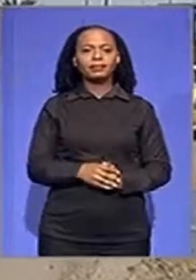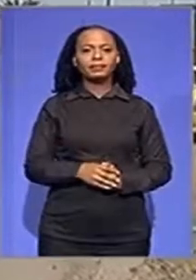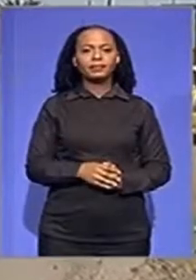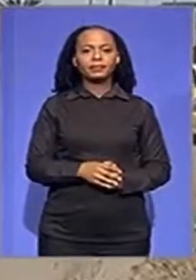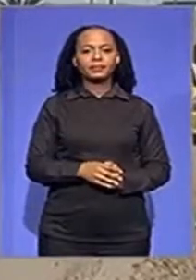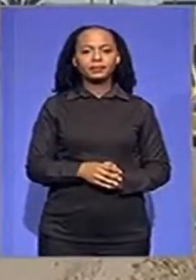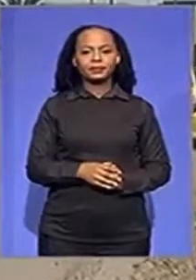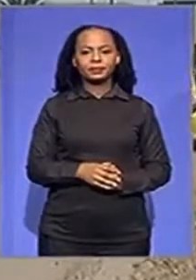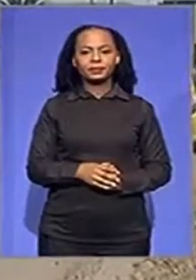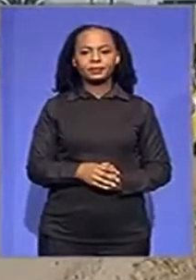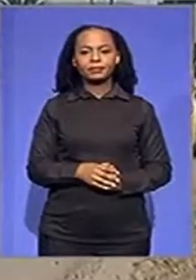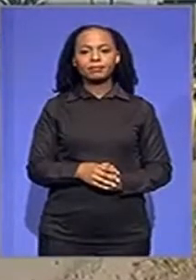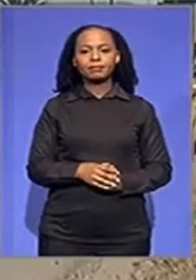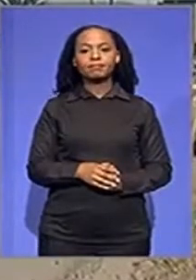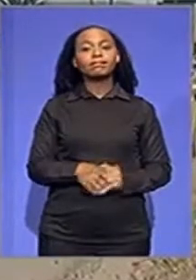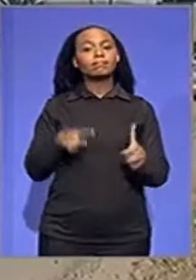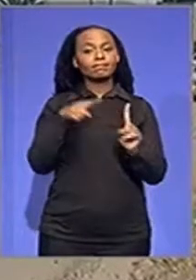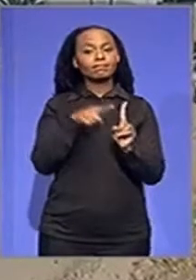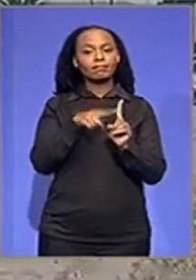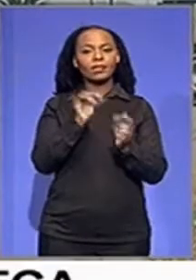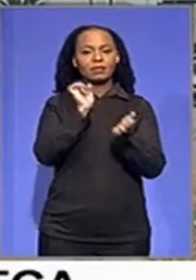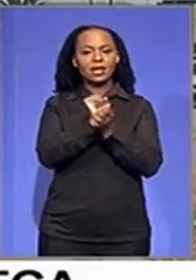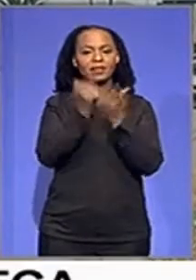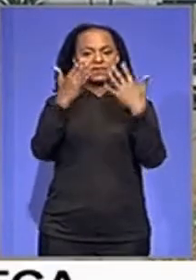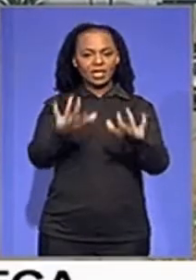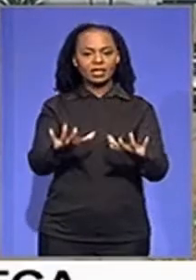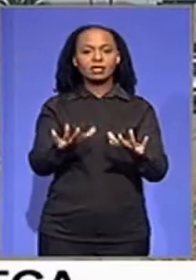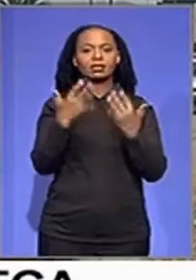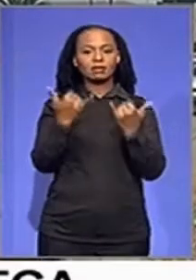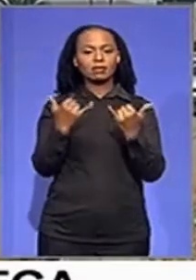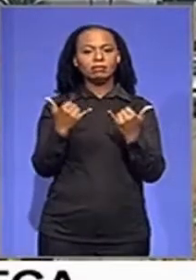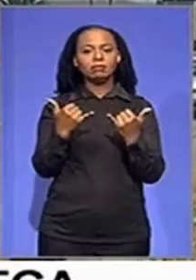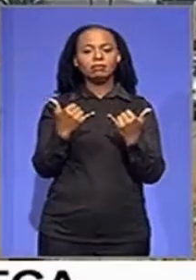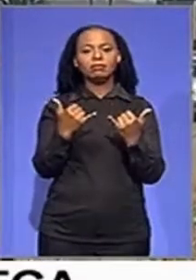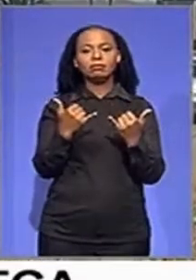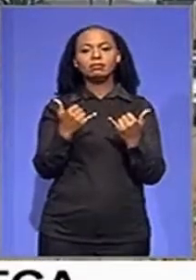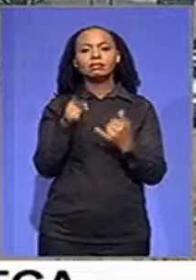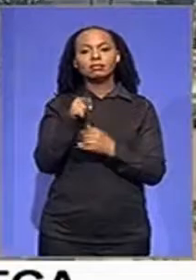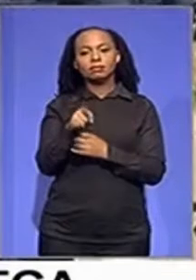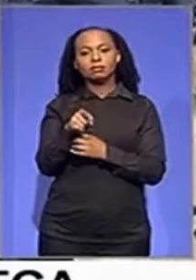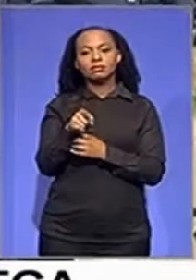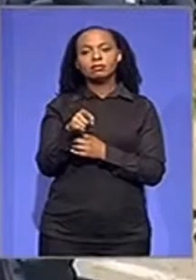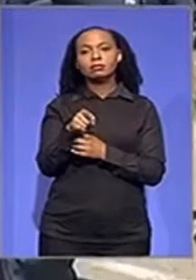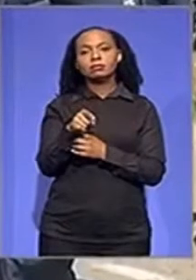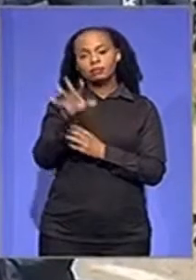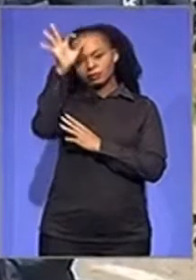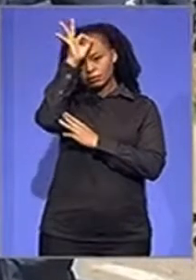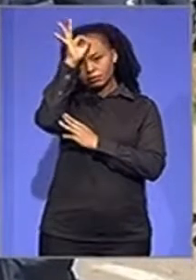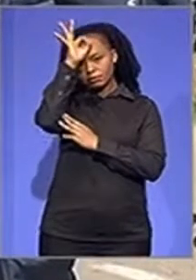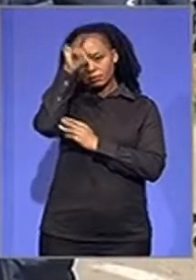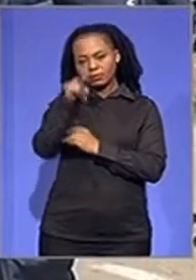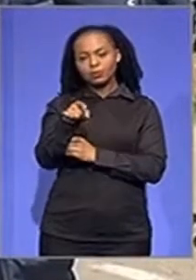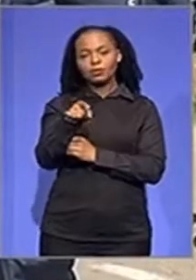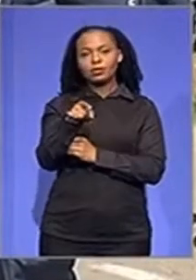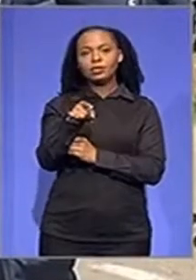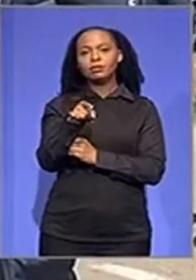Qetellong Melaelwa o tshwerwe mme o tla tobana le qoso ya teko ya polao. Ka Mantaha sepolesa se mo hlalositse e se